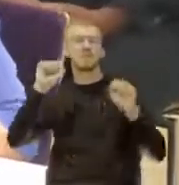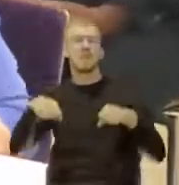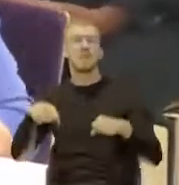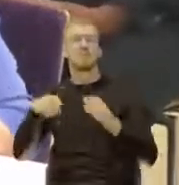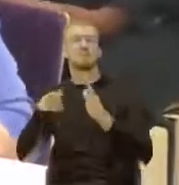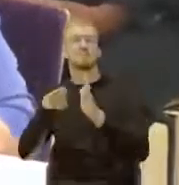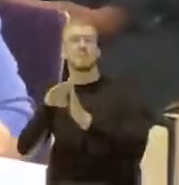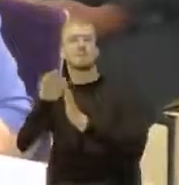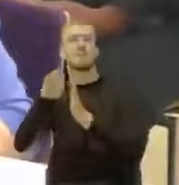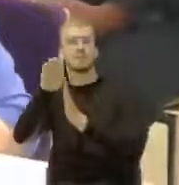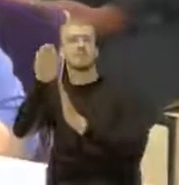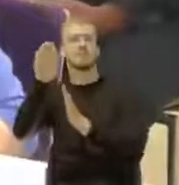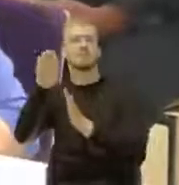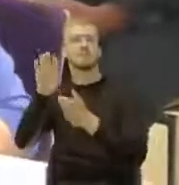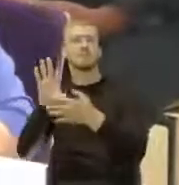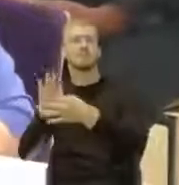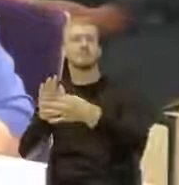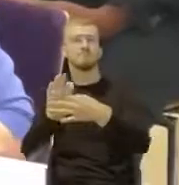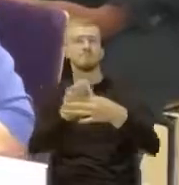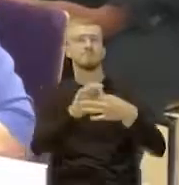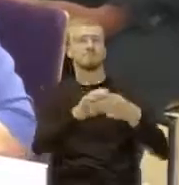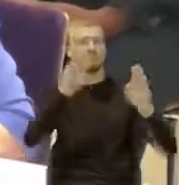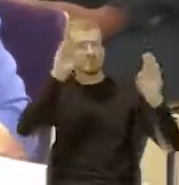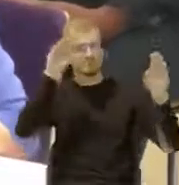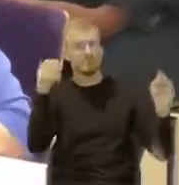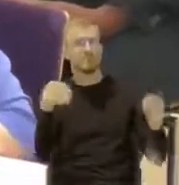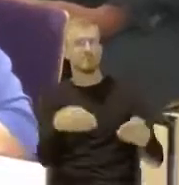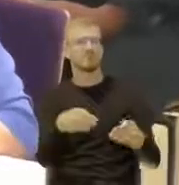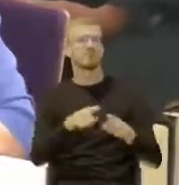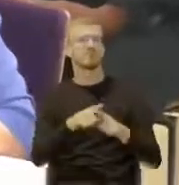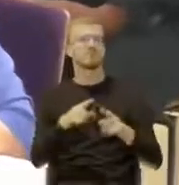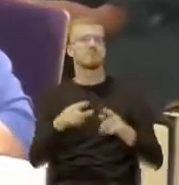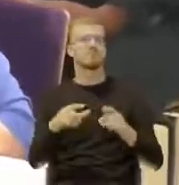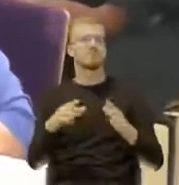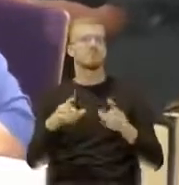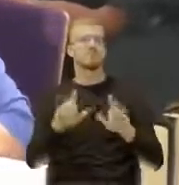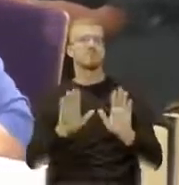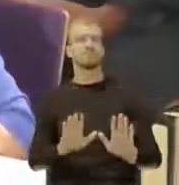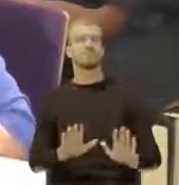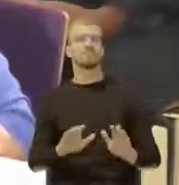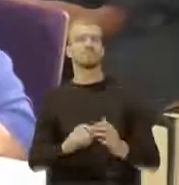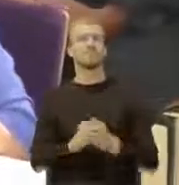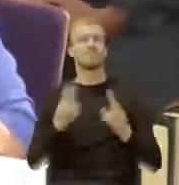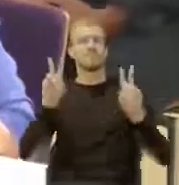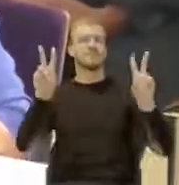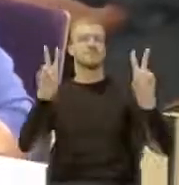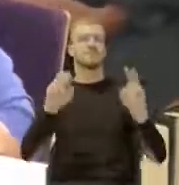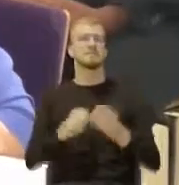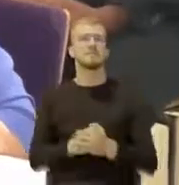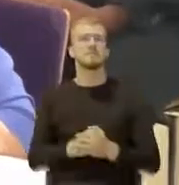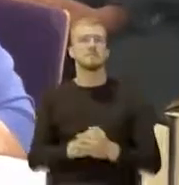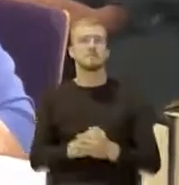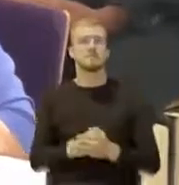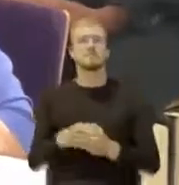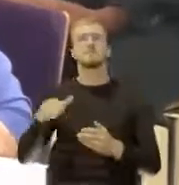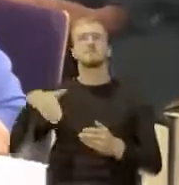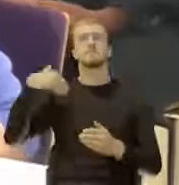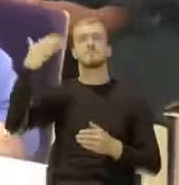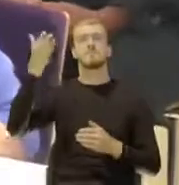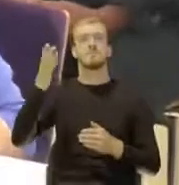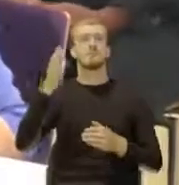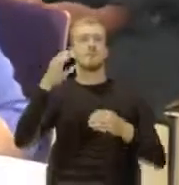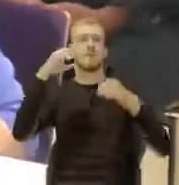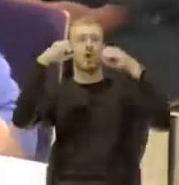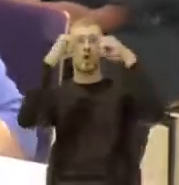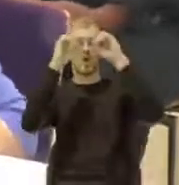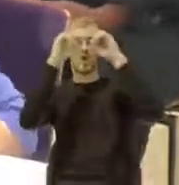And maybe after that, if you ask Google, what is the peace in the world, they said, first of all, it's